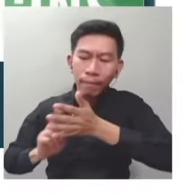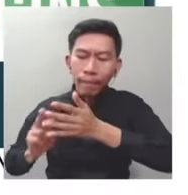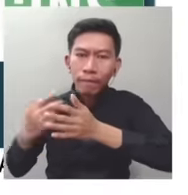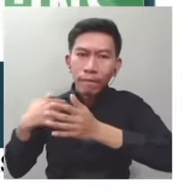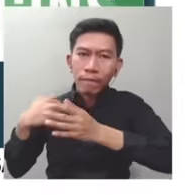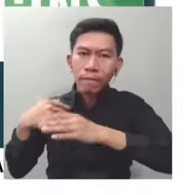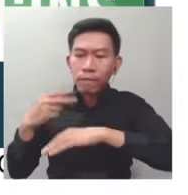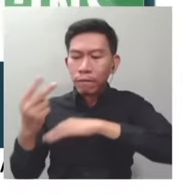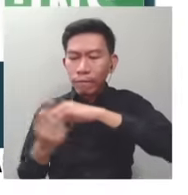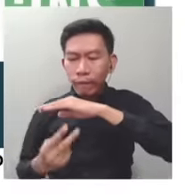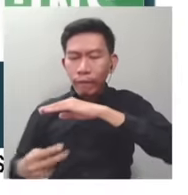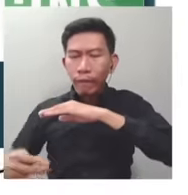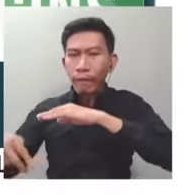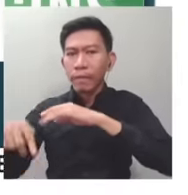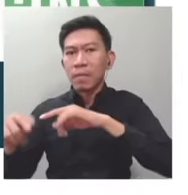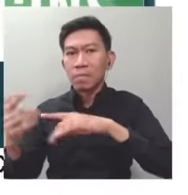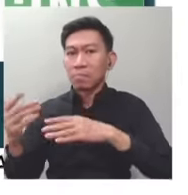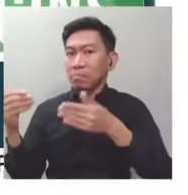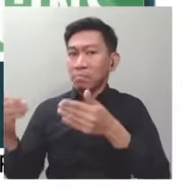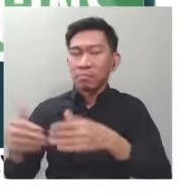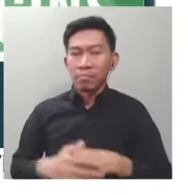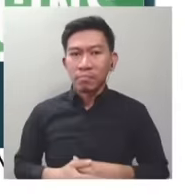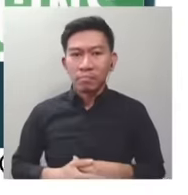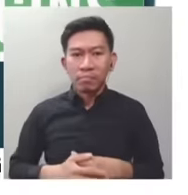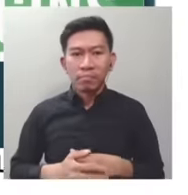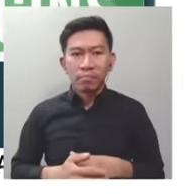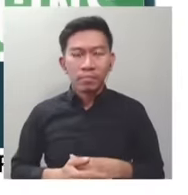expanded continental shelf. Mm. All right, final question for you.